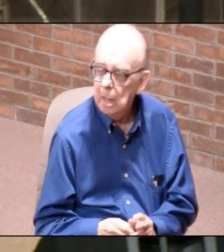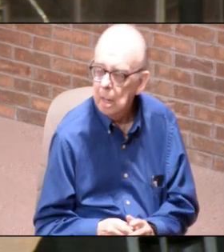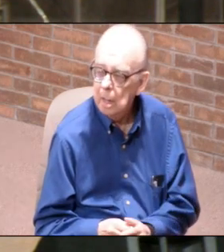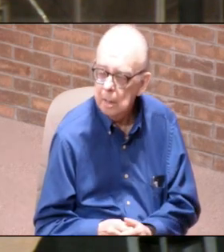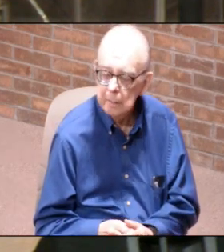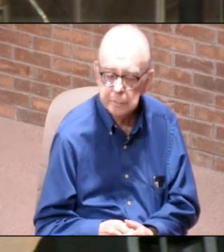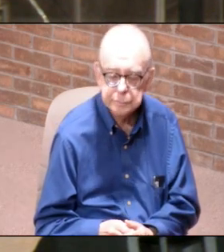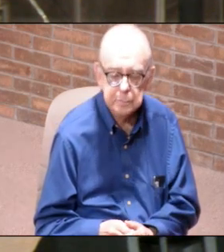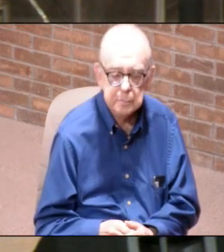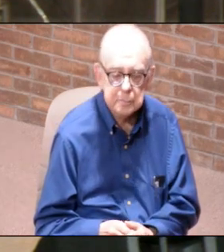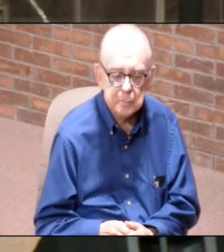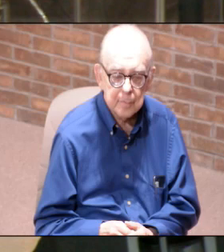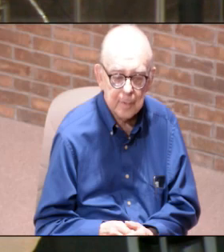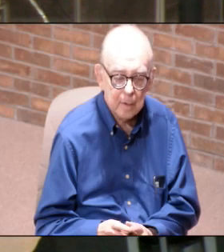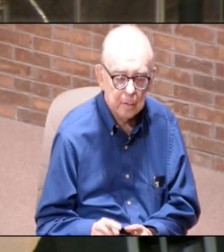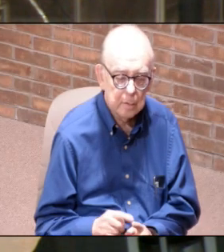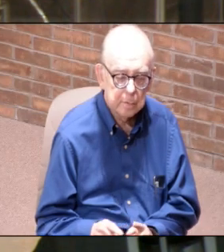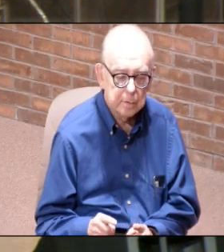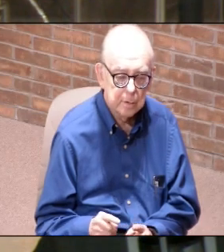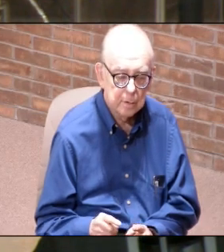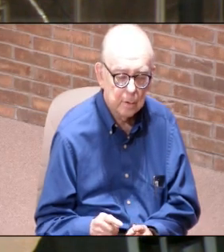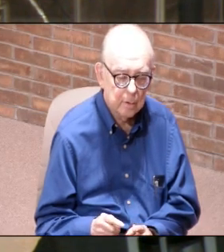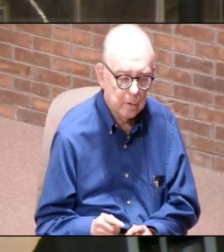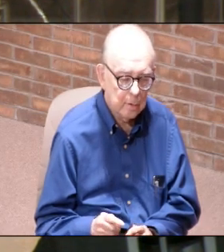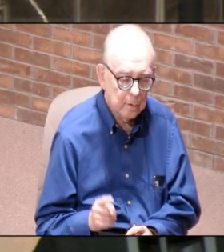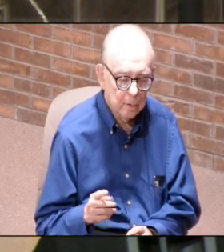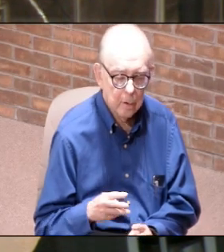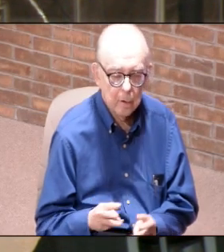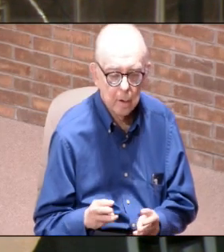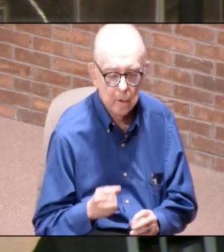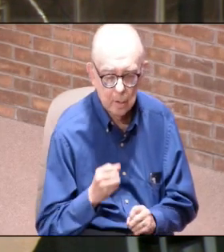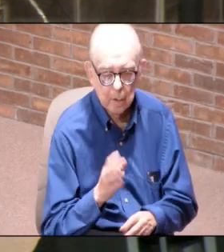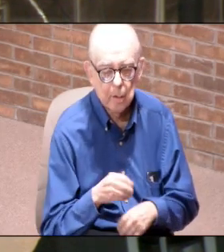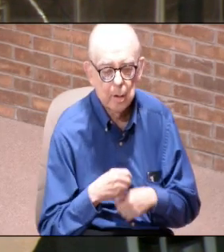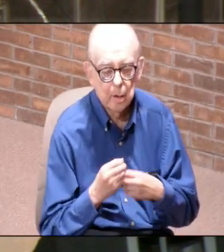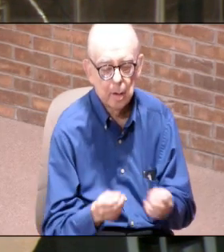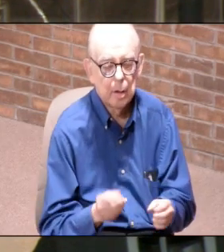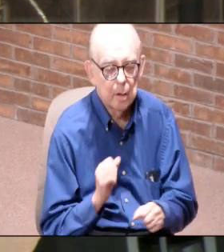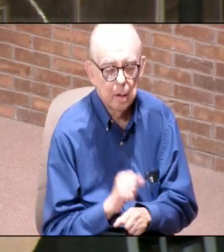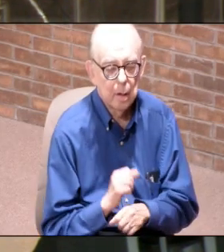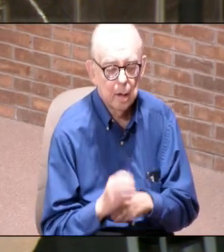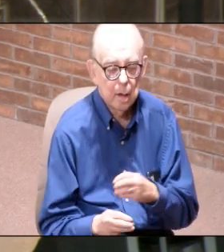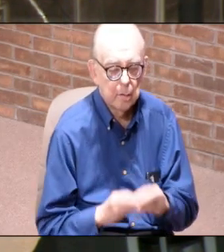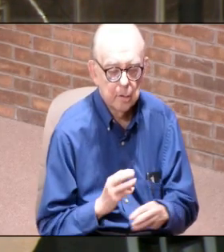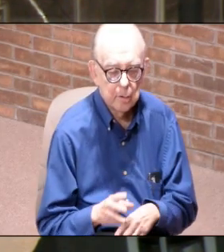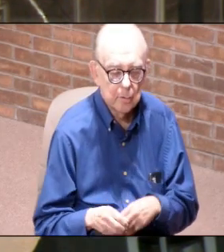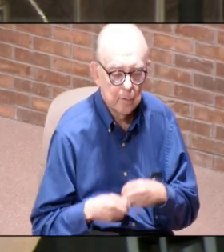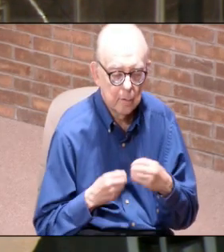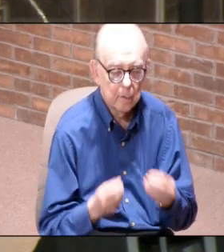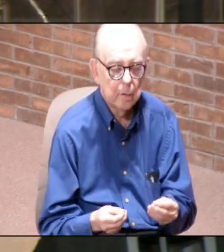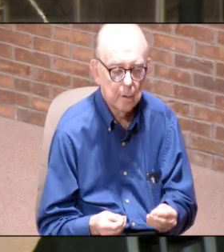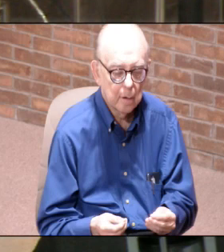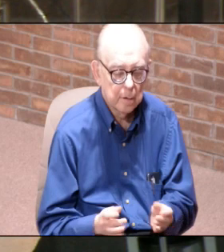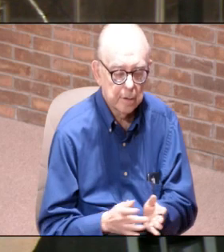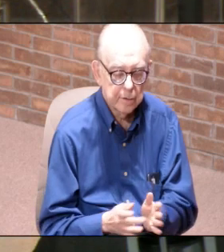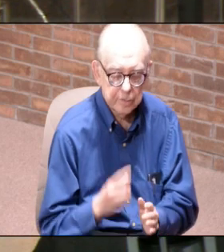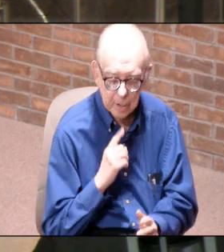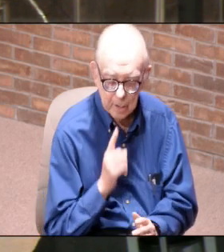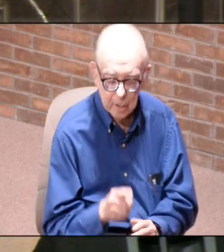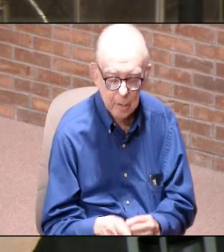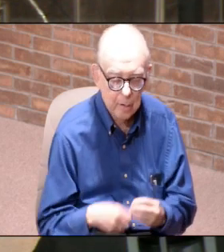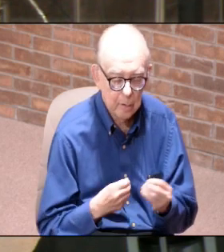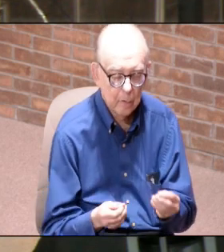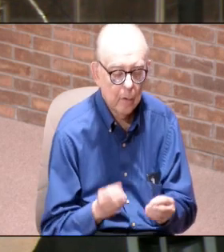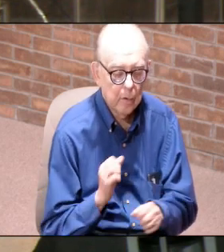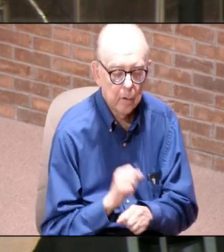Mark, but it says, in the same way that the Father gave me a mission in the world, I give, this is Jesus talking, I give